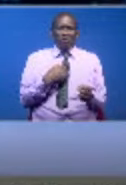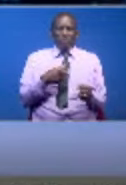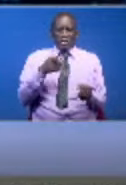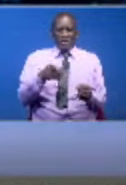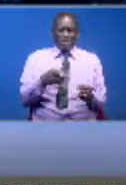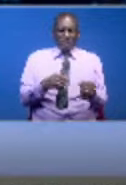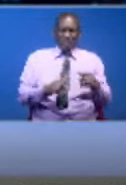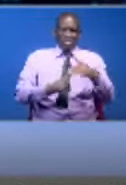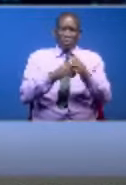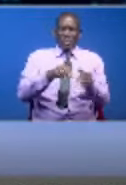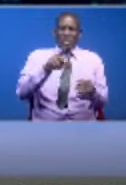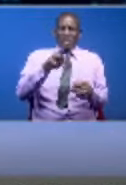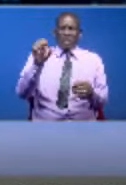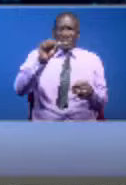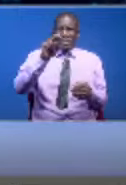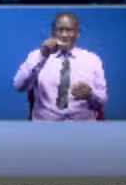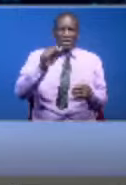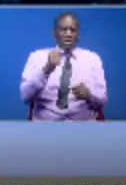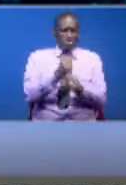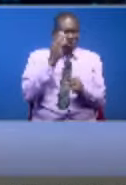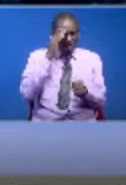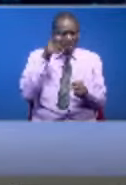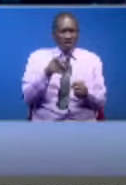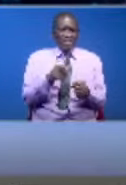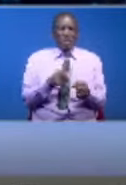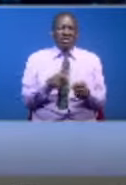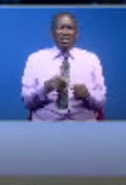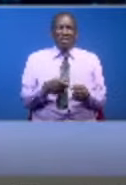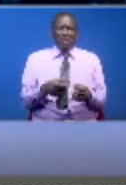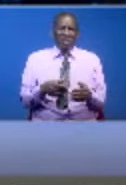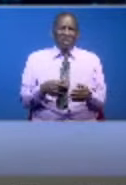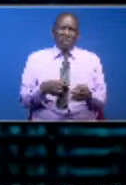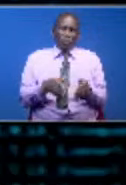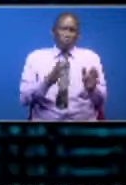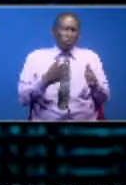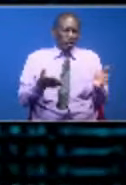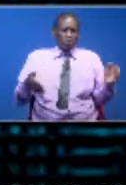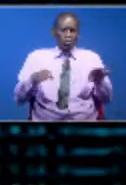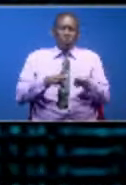Krishna, do you think that window for fiscal incentives is closed, and how do we go forward?